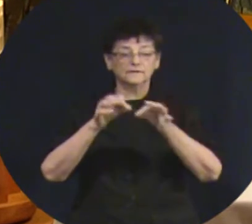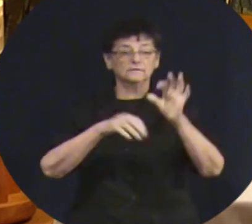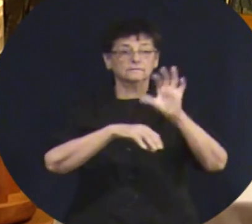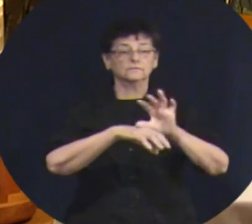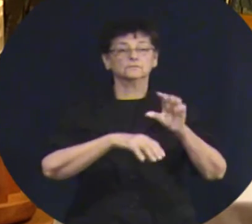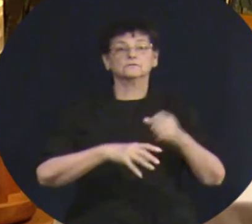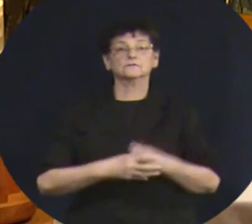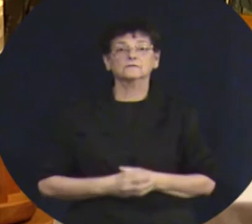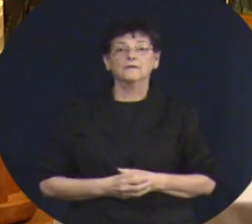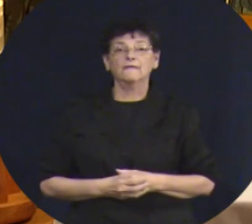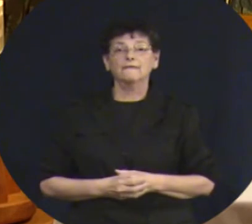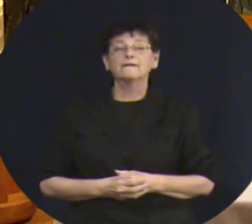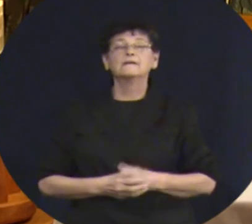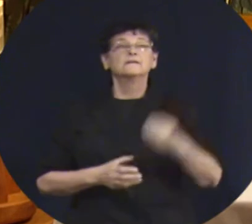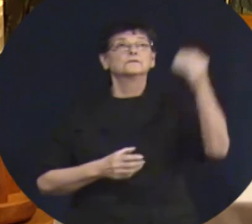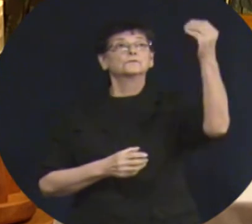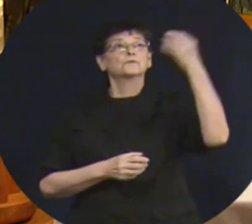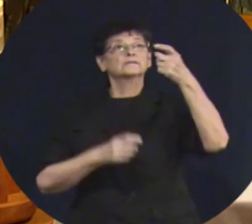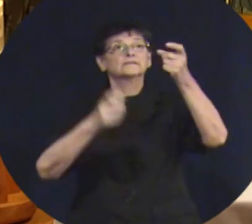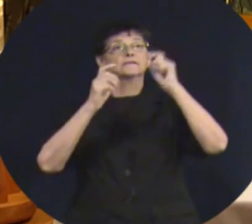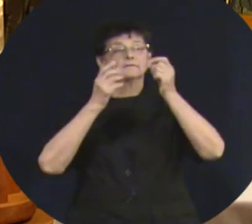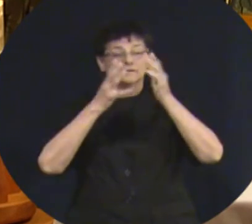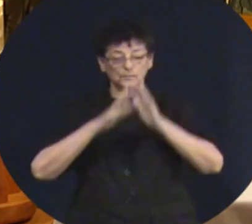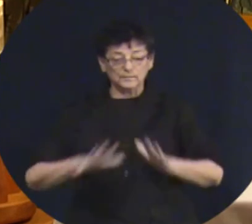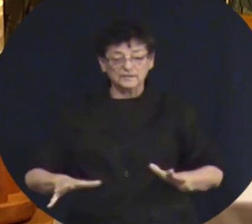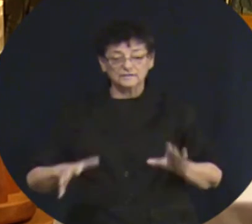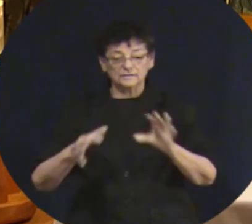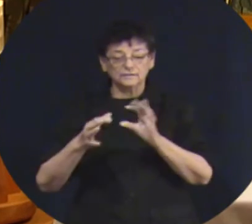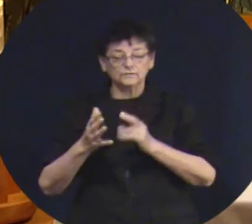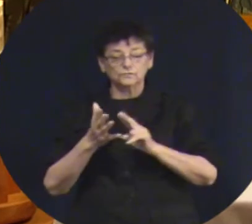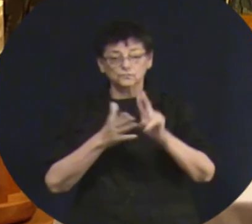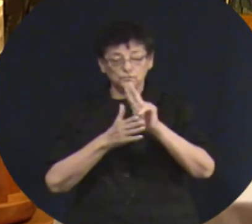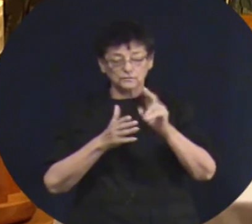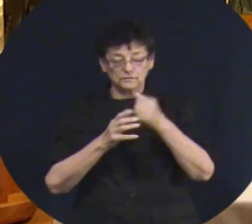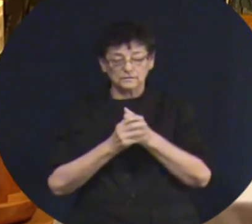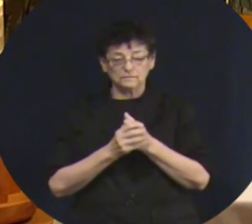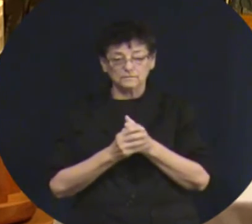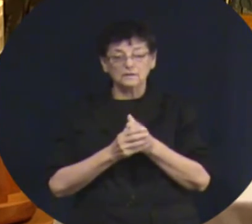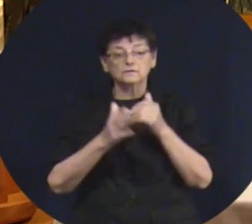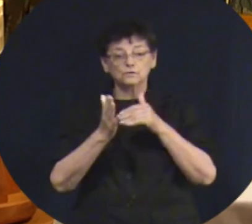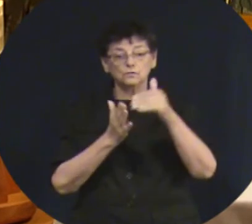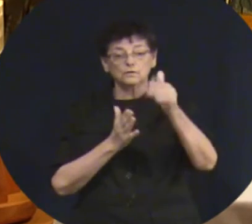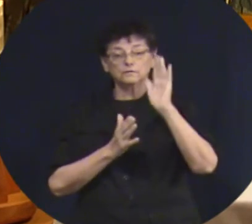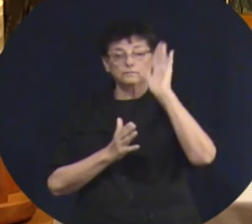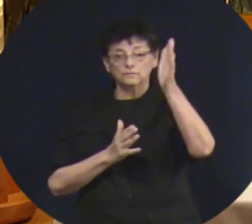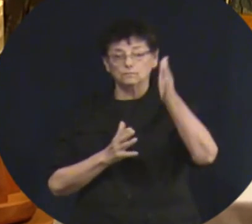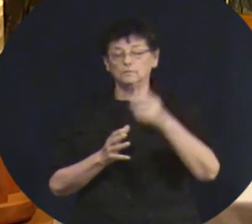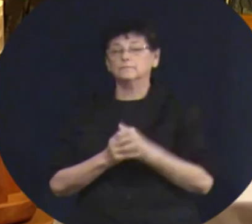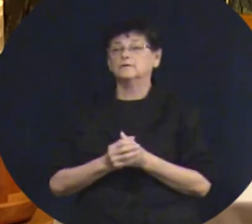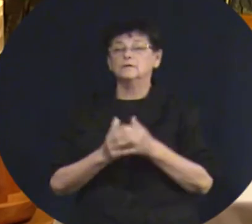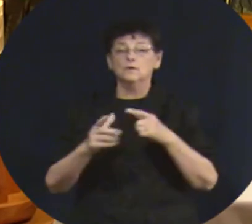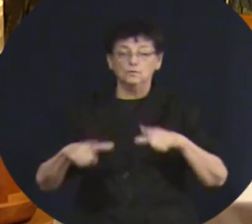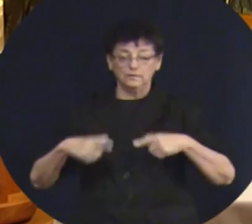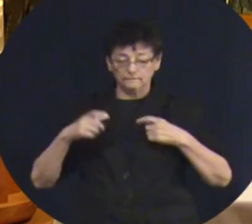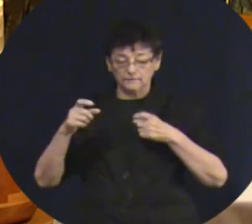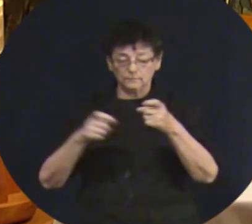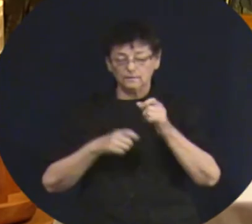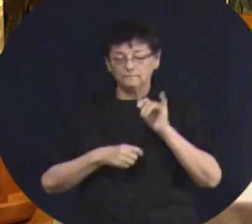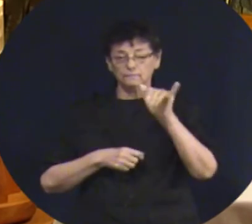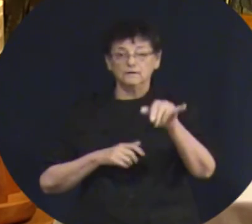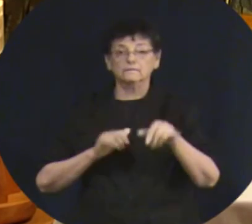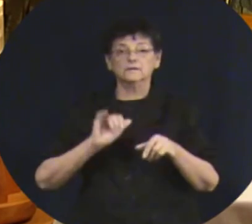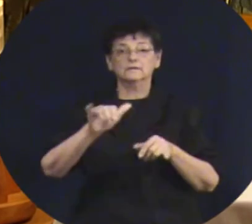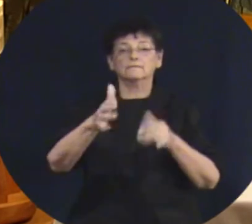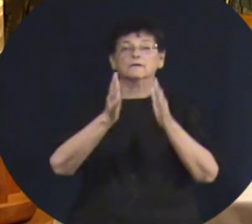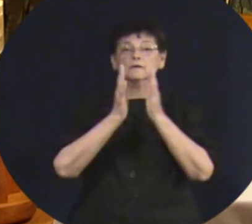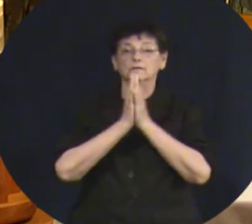your church, and graciously grant her peace and unity in accordance with your will, who live and reign forever